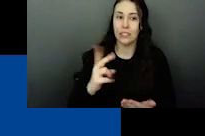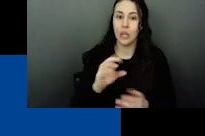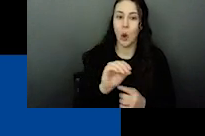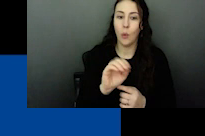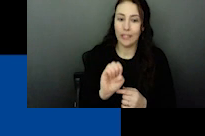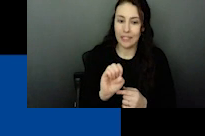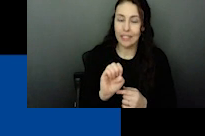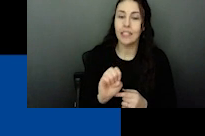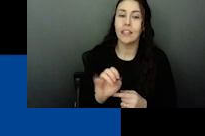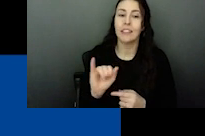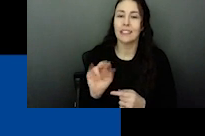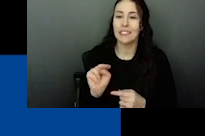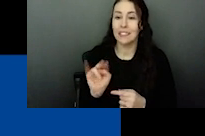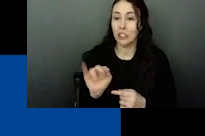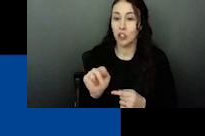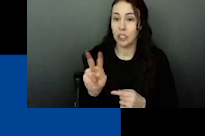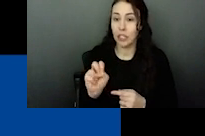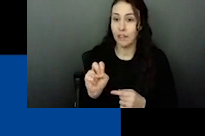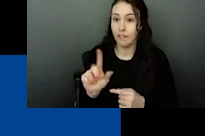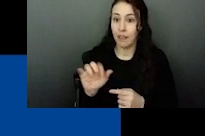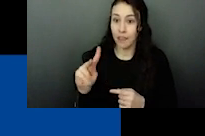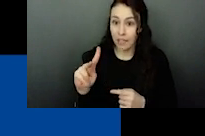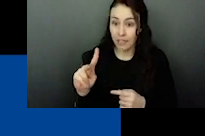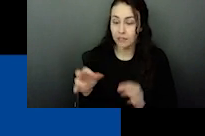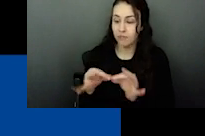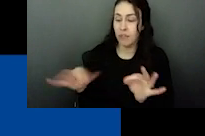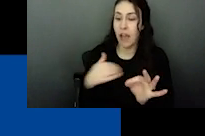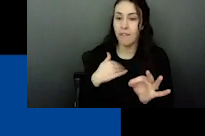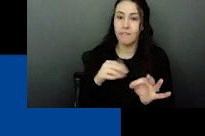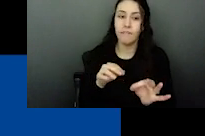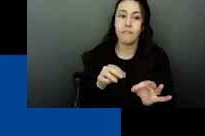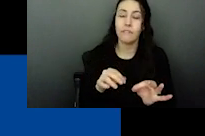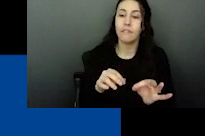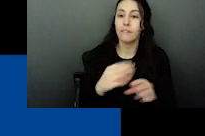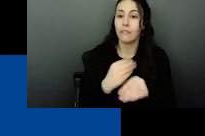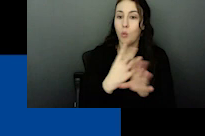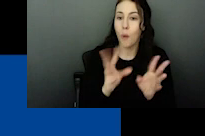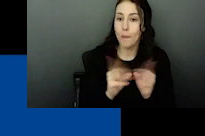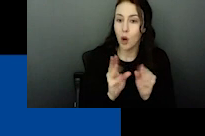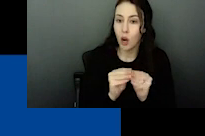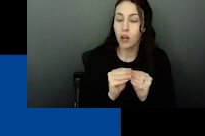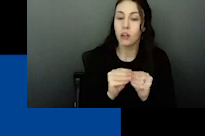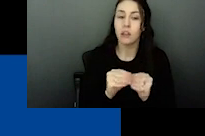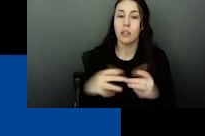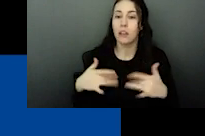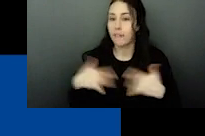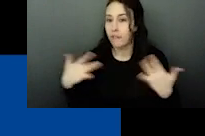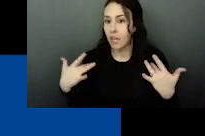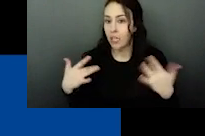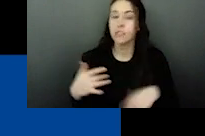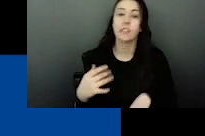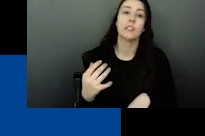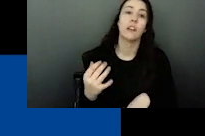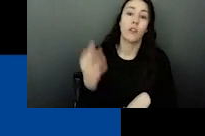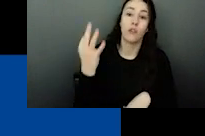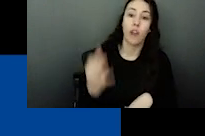link. And in there, they have webinars and events, including the Friday forms. And if you're interested in